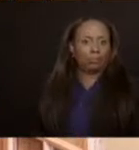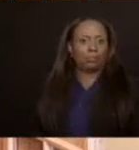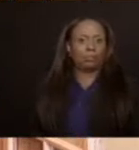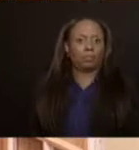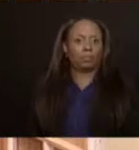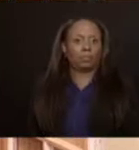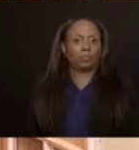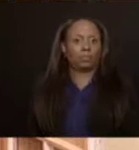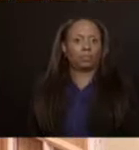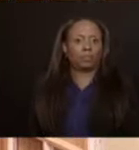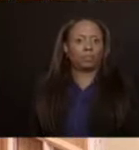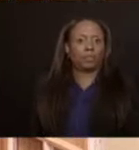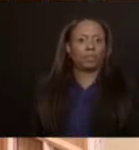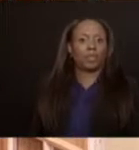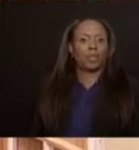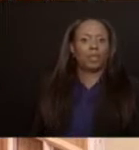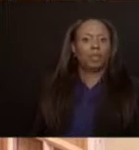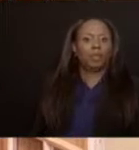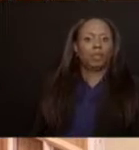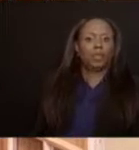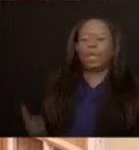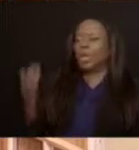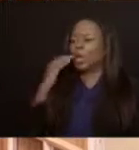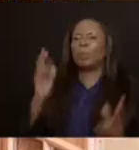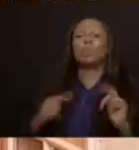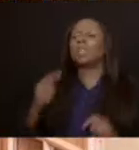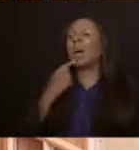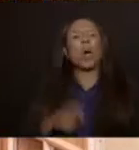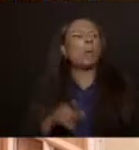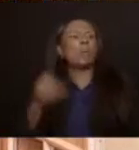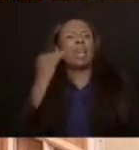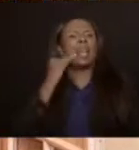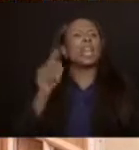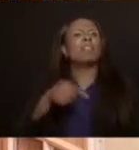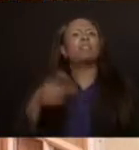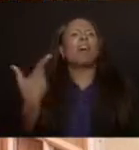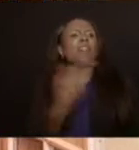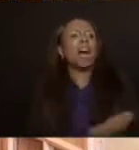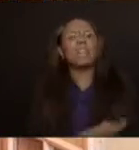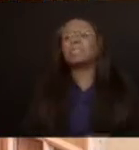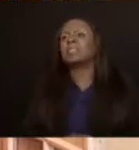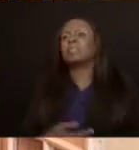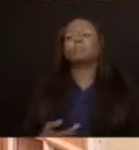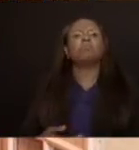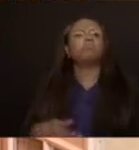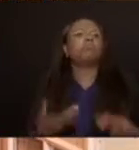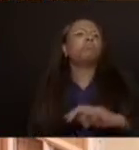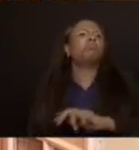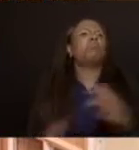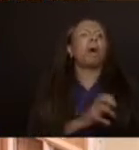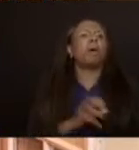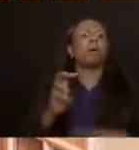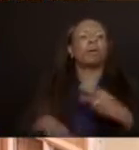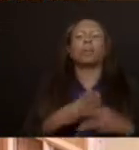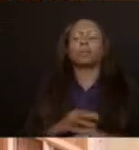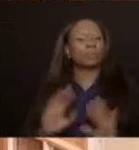others promised that we would see when people take vaccines. When we finish, these workers in healthcare institutions, and